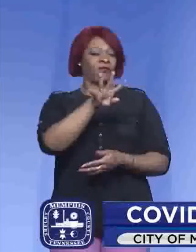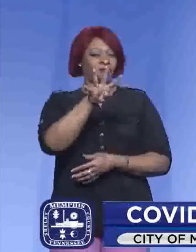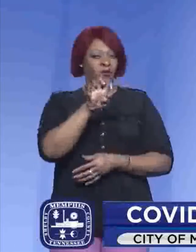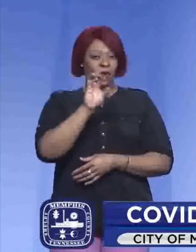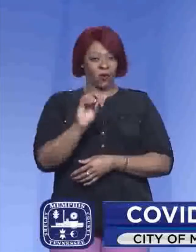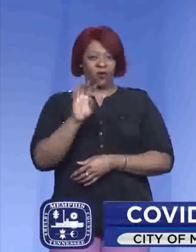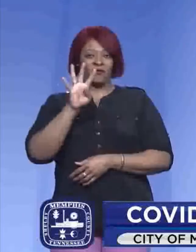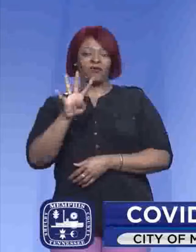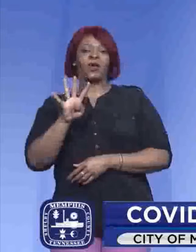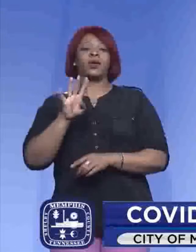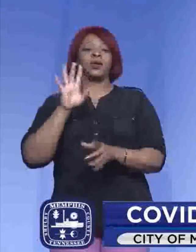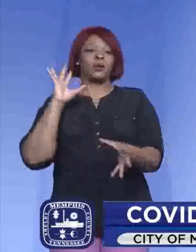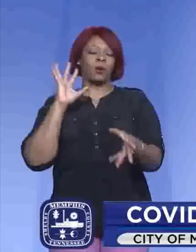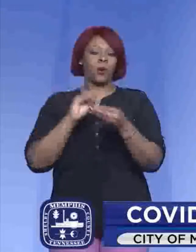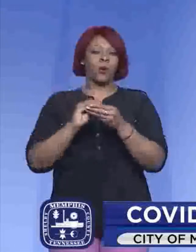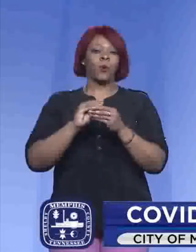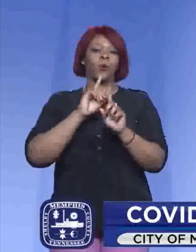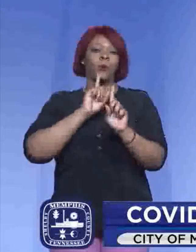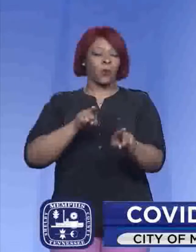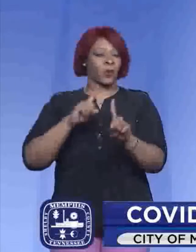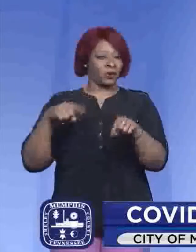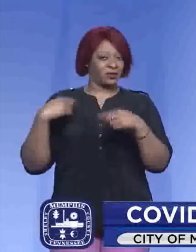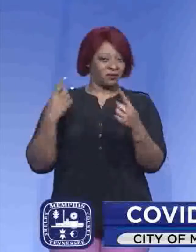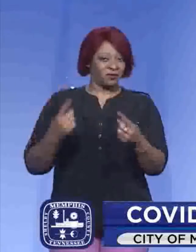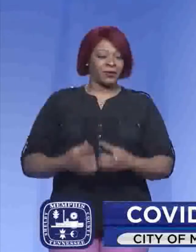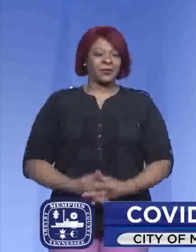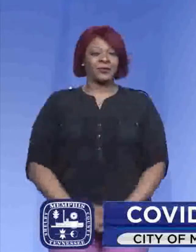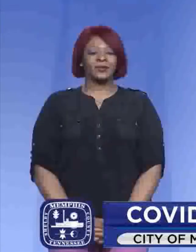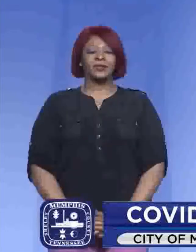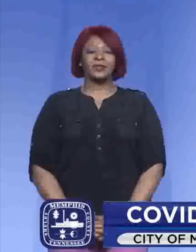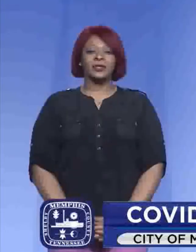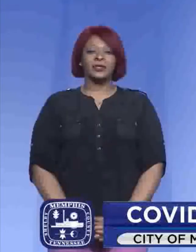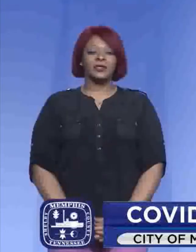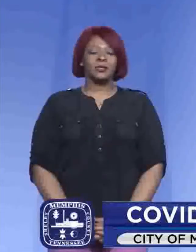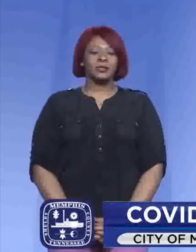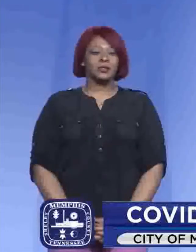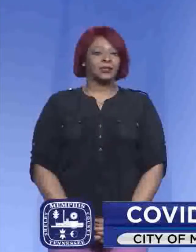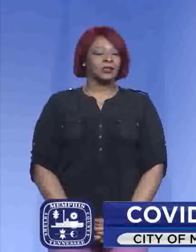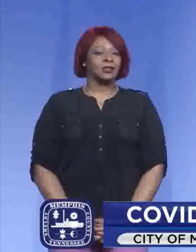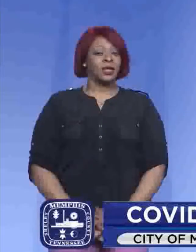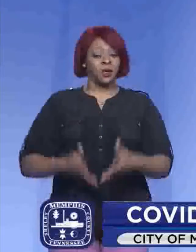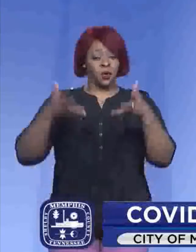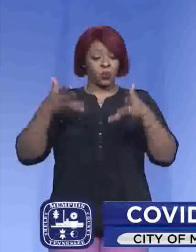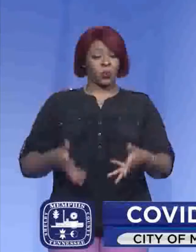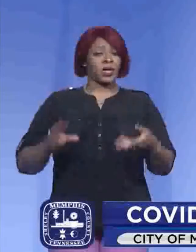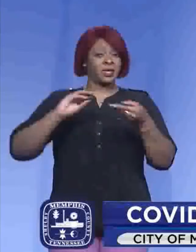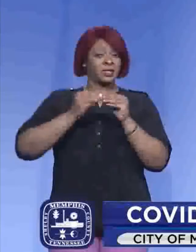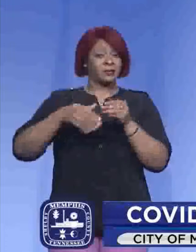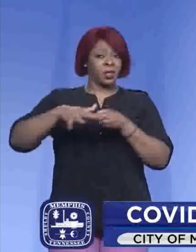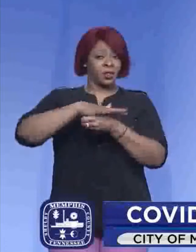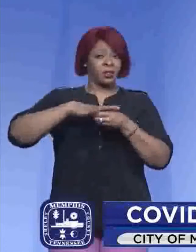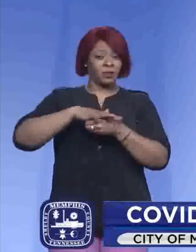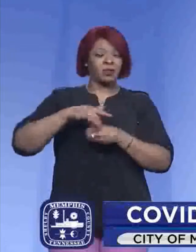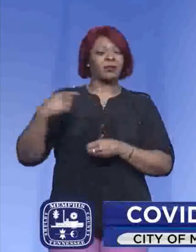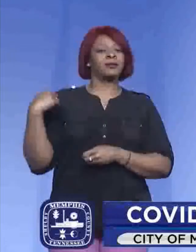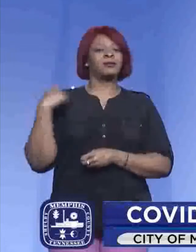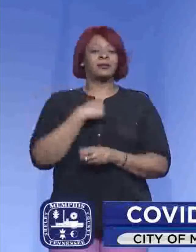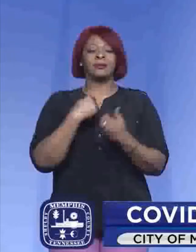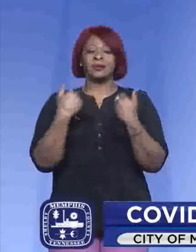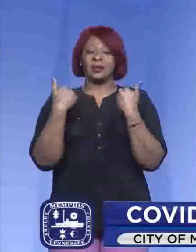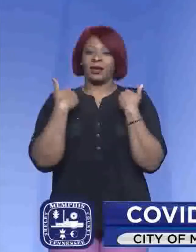5,404 cases reported so far. As far as the rest of the numbers locally, we've had